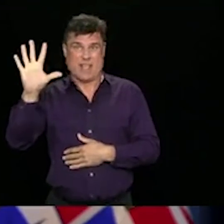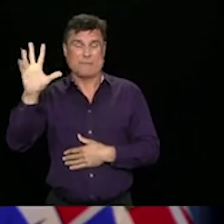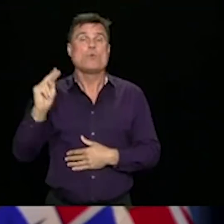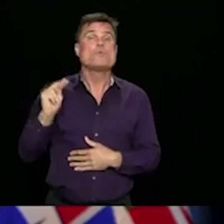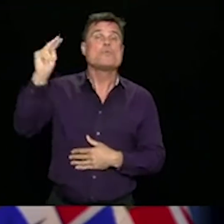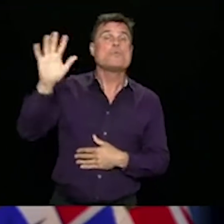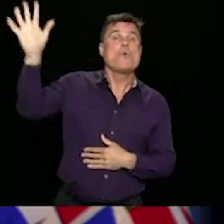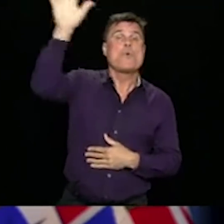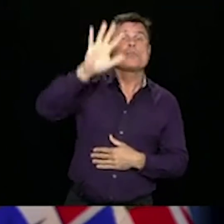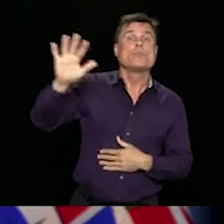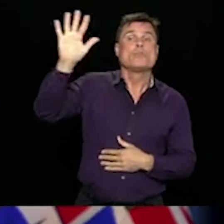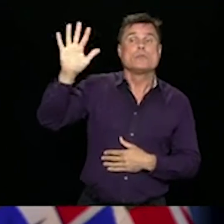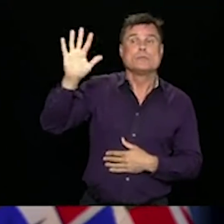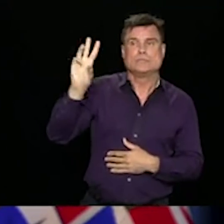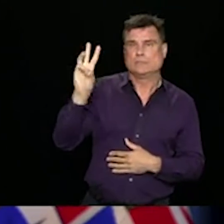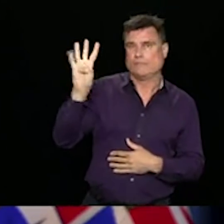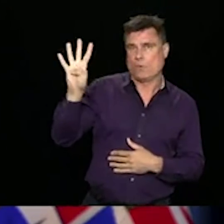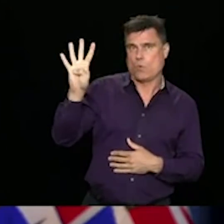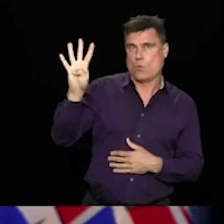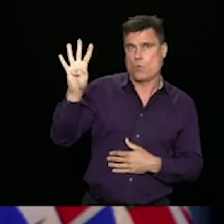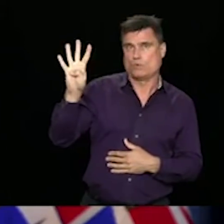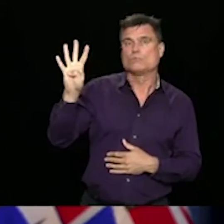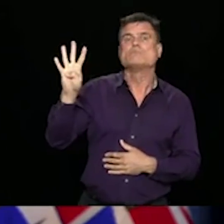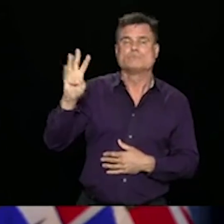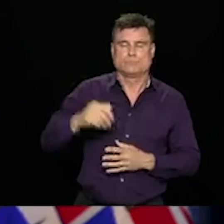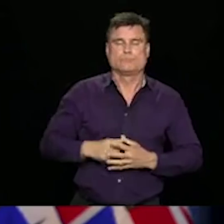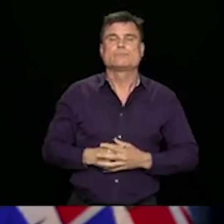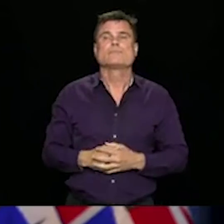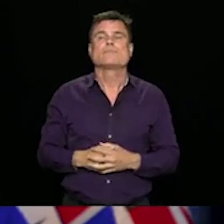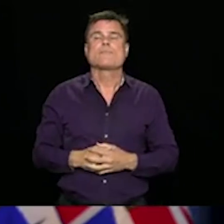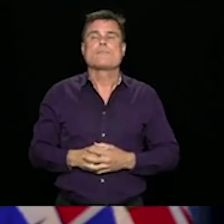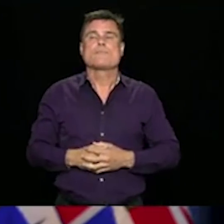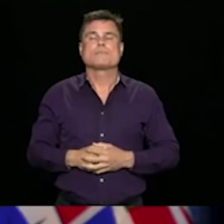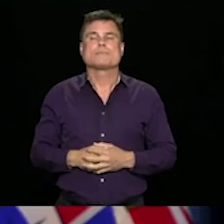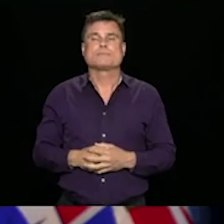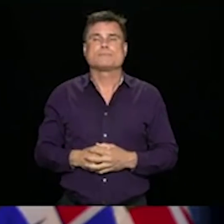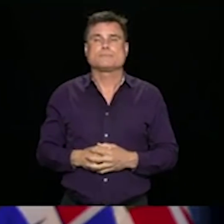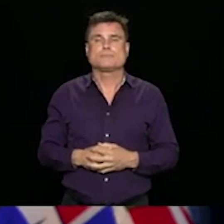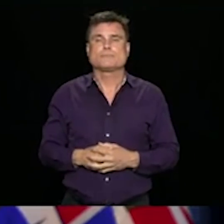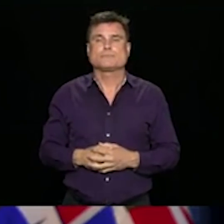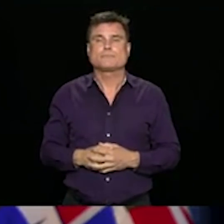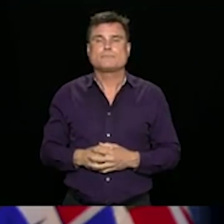in Interior Health Region, and 64 people in the Northern Health Region.